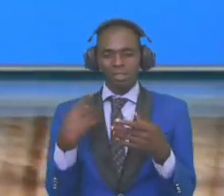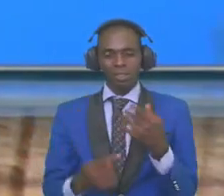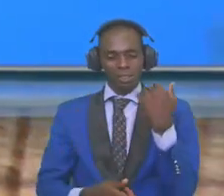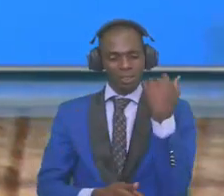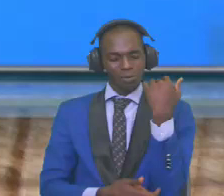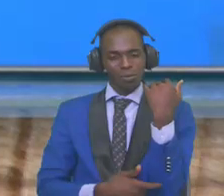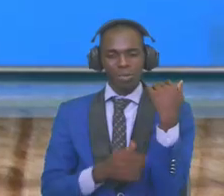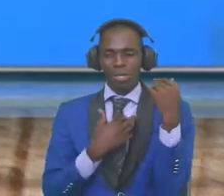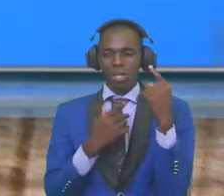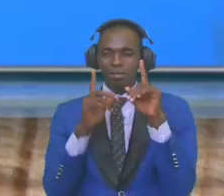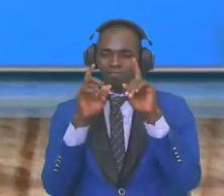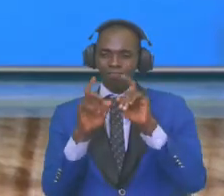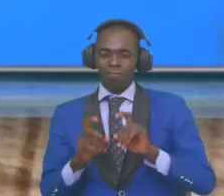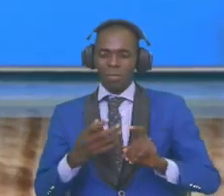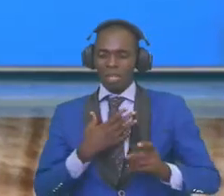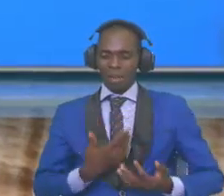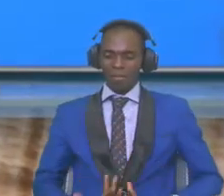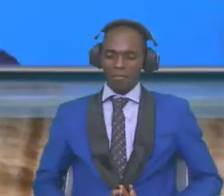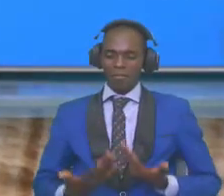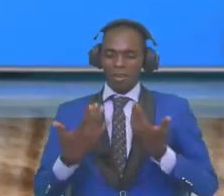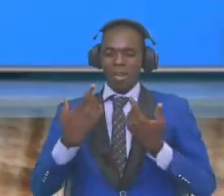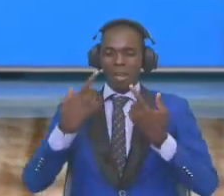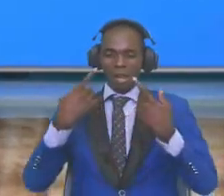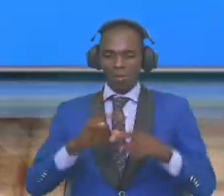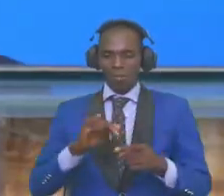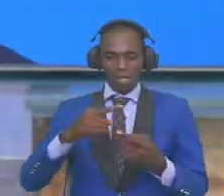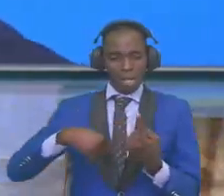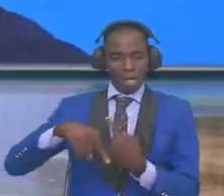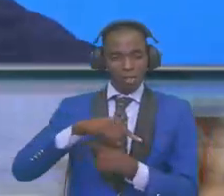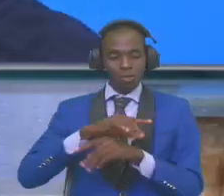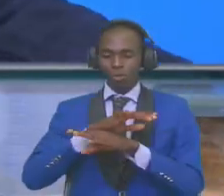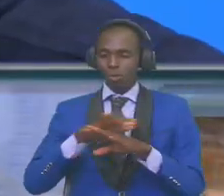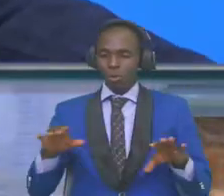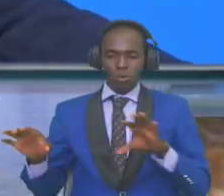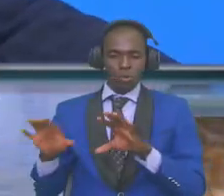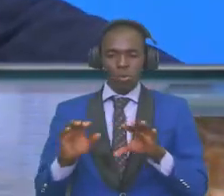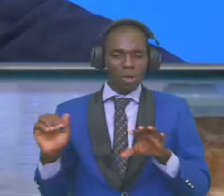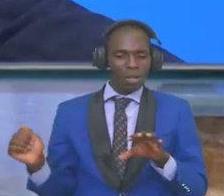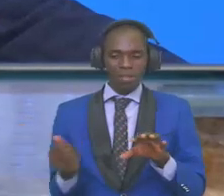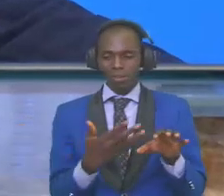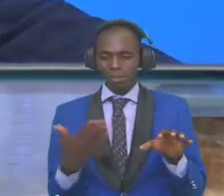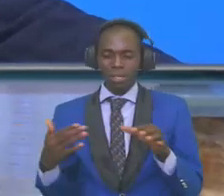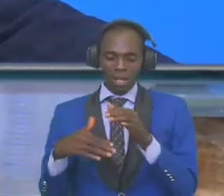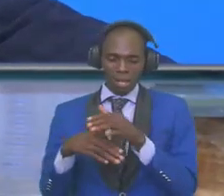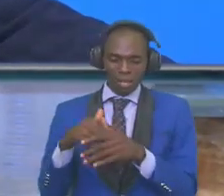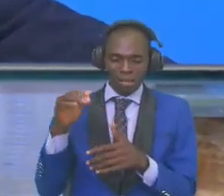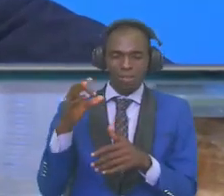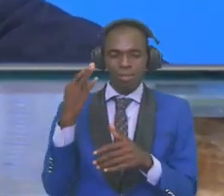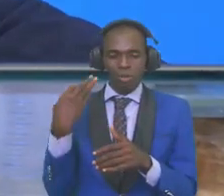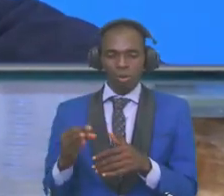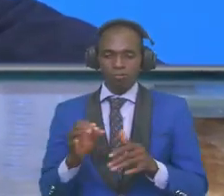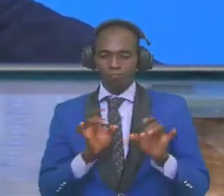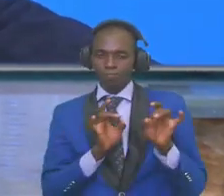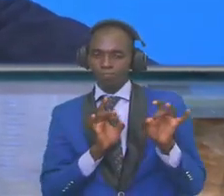whatever fire may be burning around you, don't do anything out of